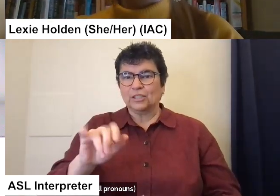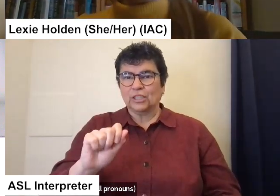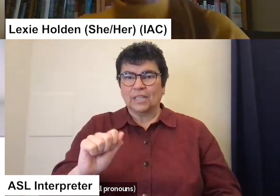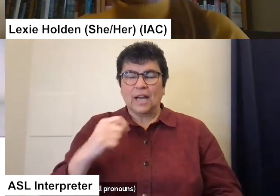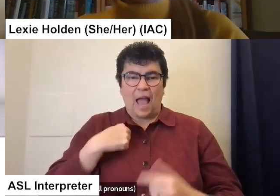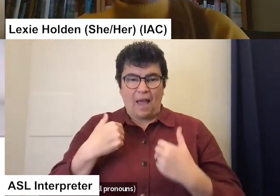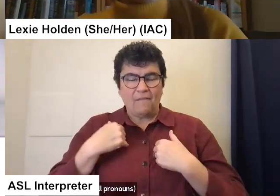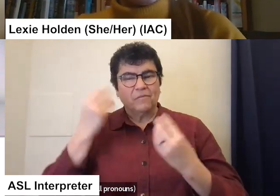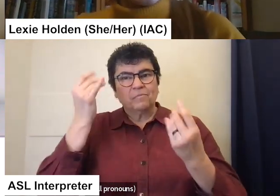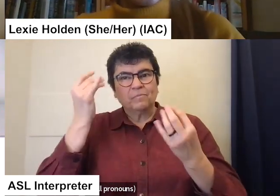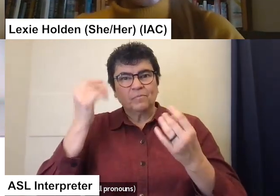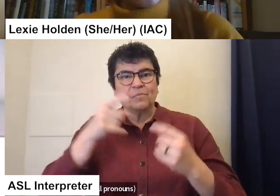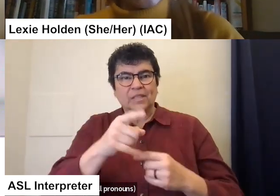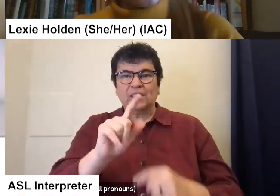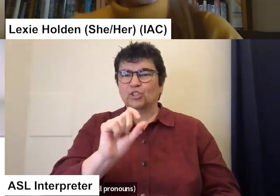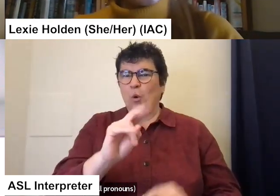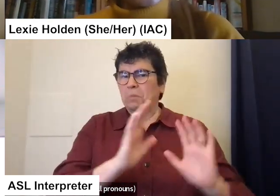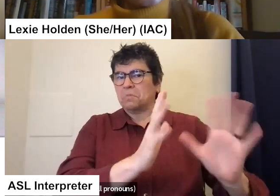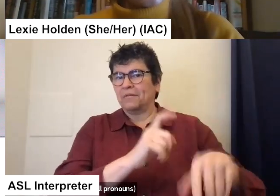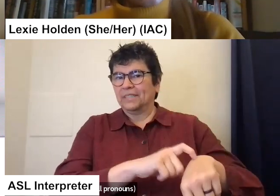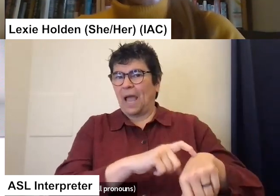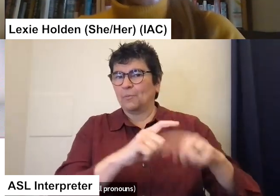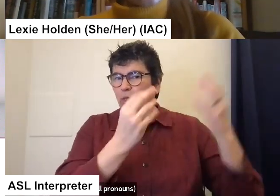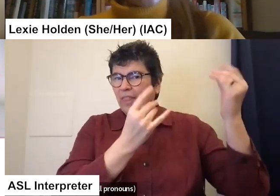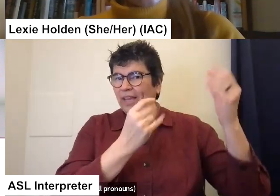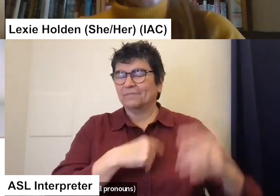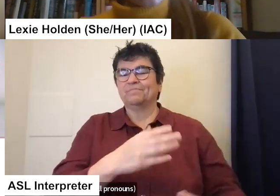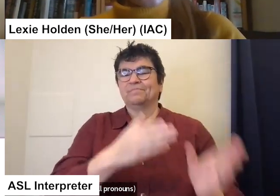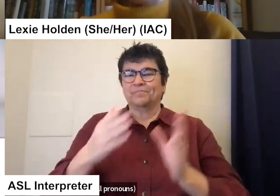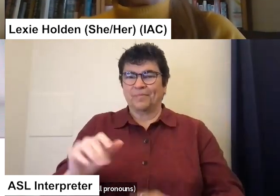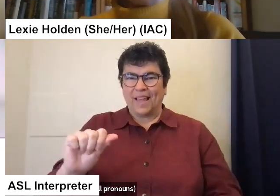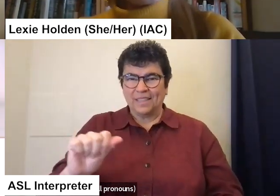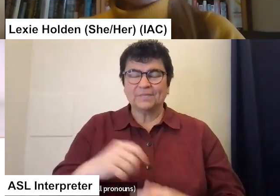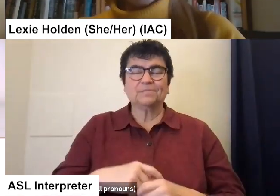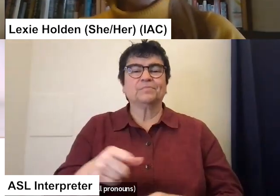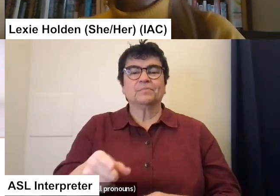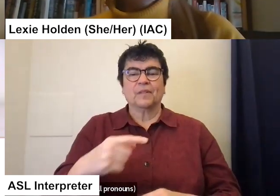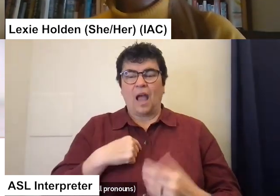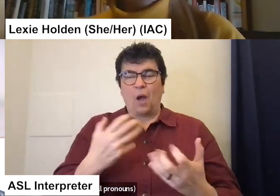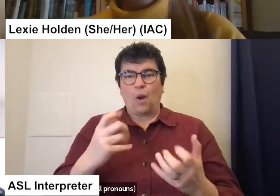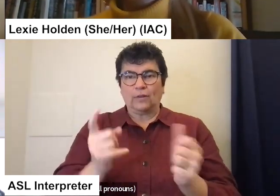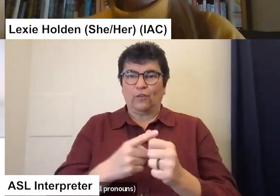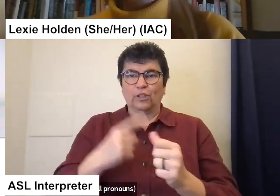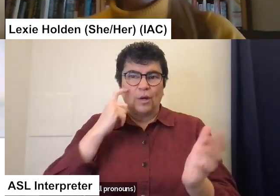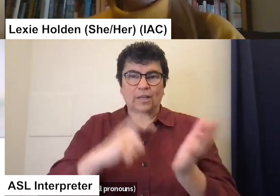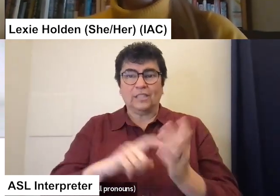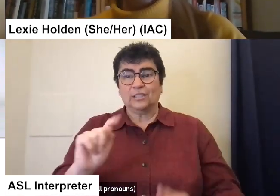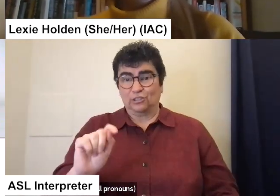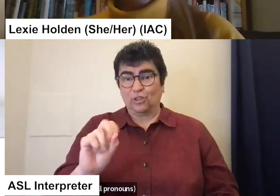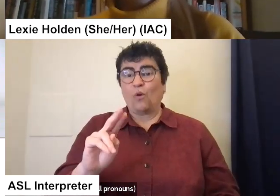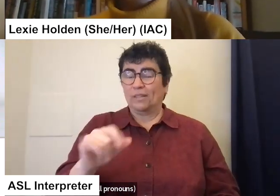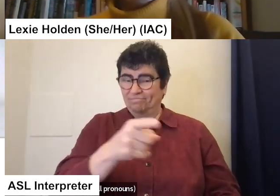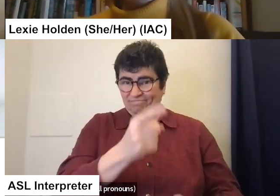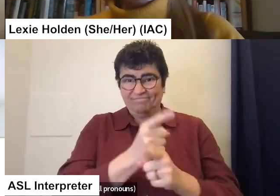realize I'm asking some big questions, but. That's all right. First, I wanted to acknowledge Tony. Yes,